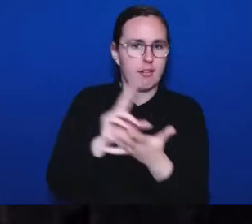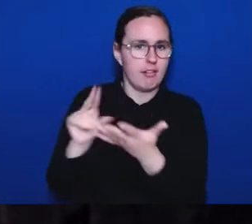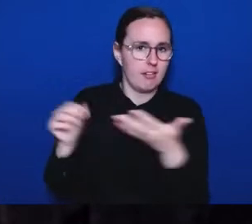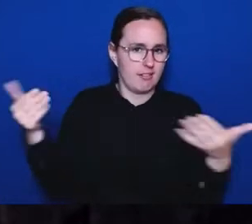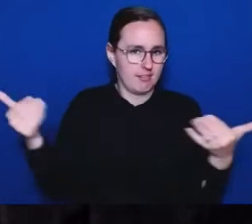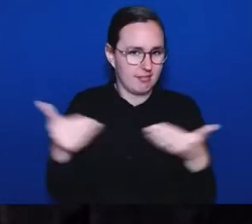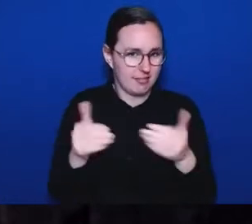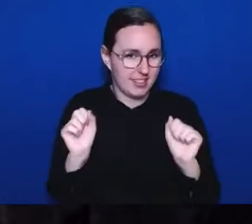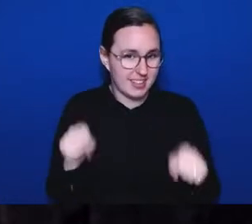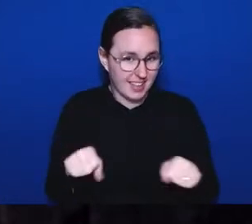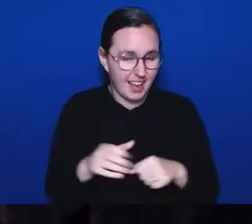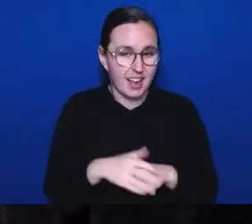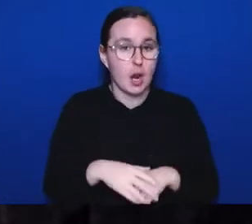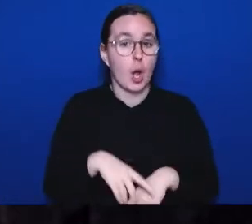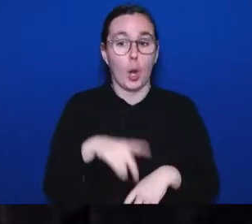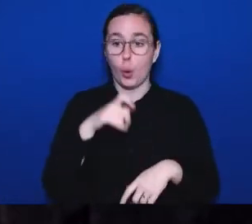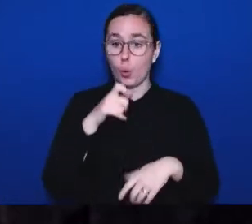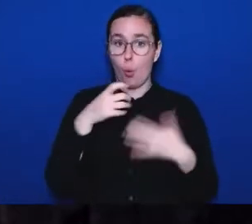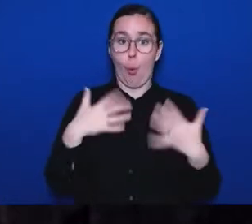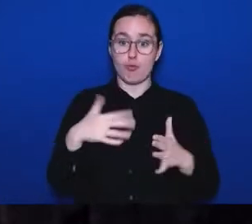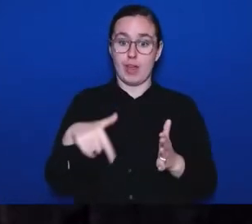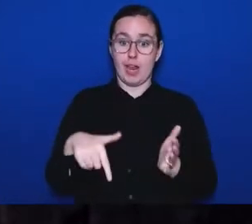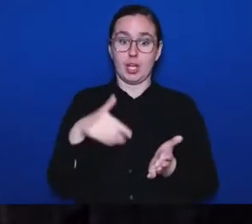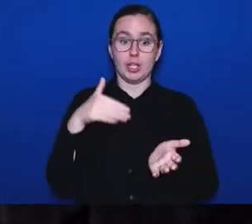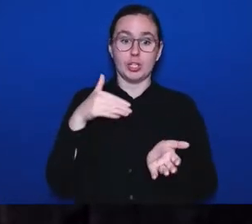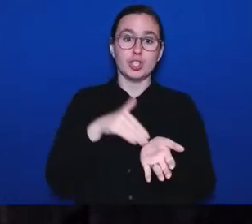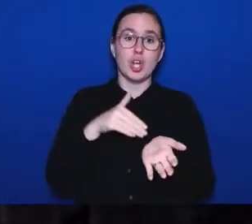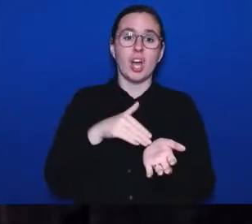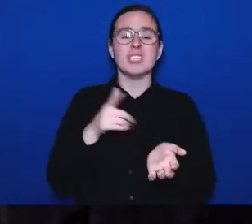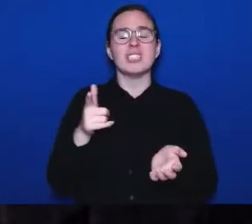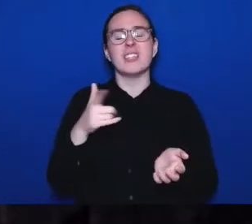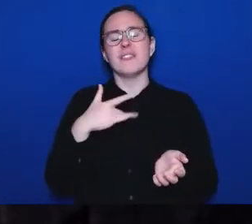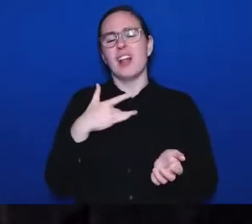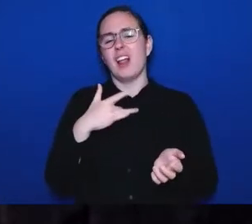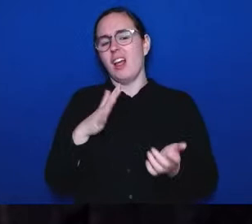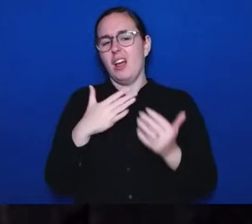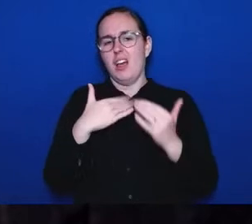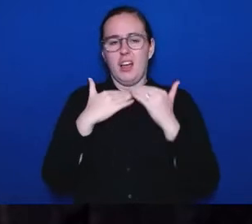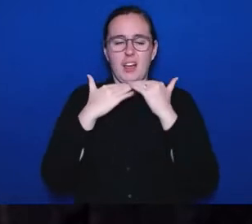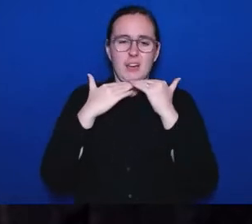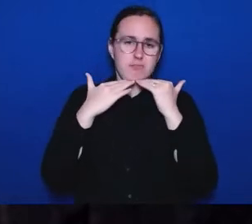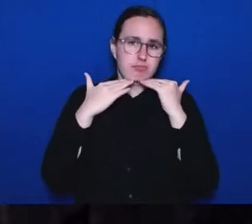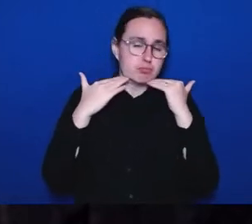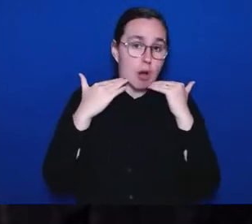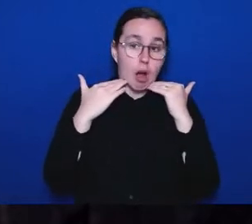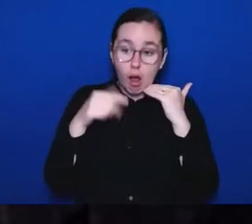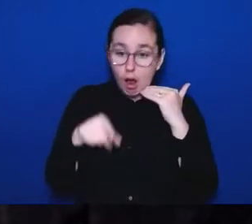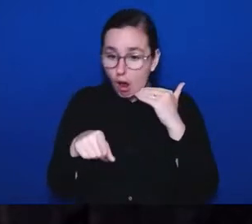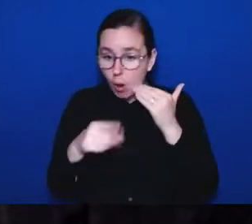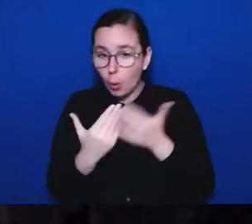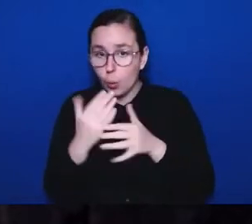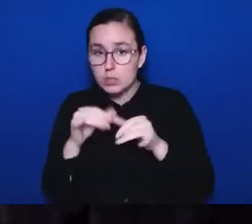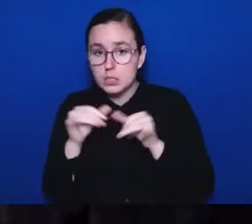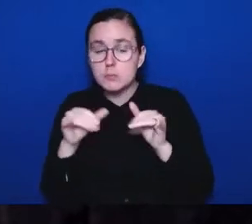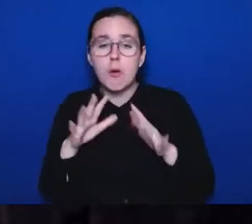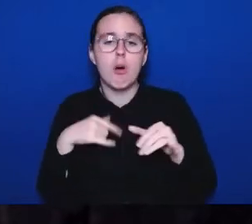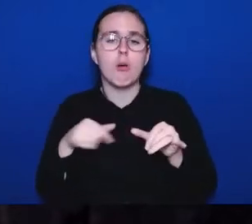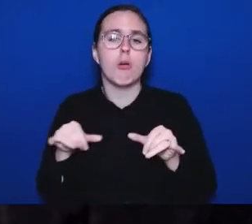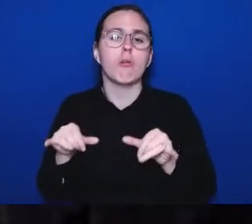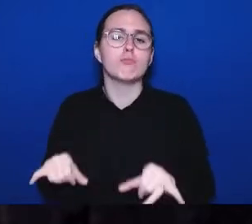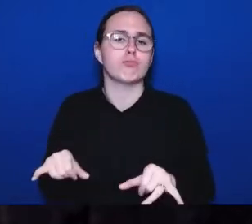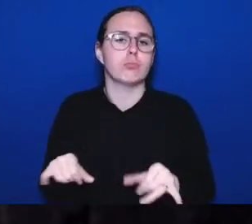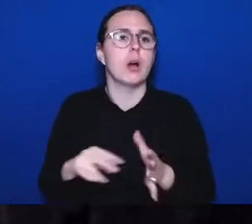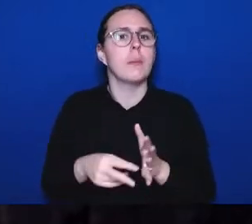stabilized in their practices and attracting new people to full service family practice. So our expectation is that